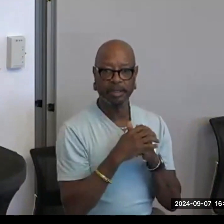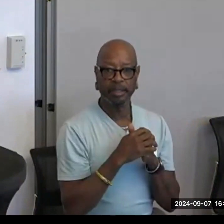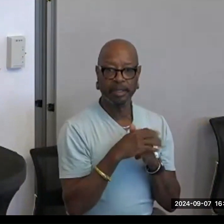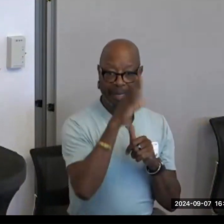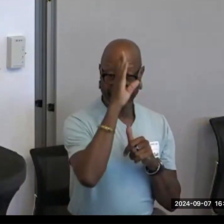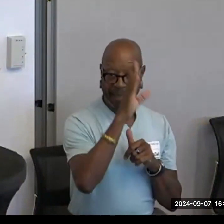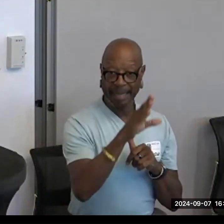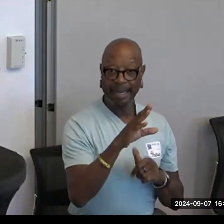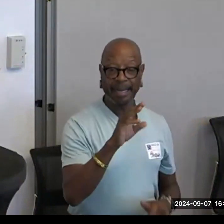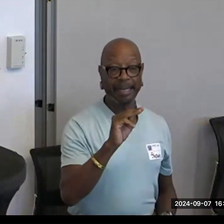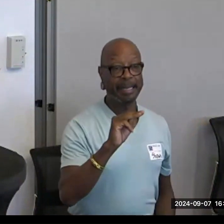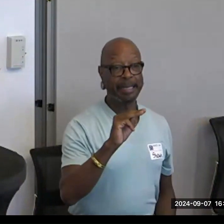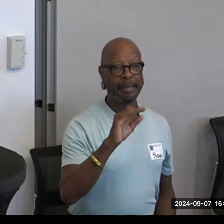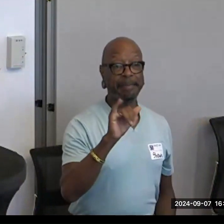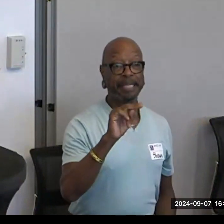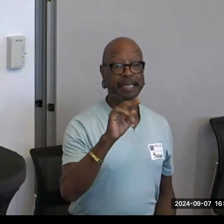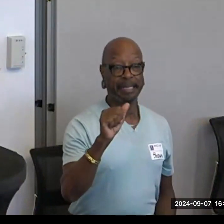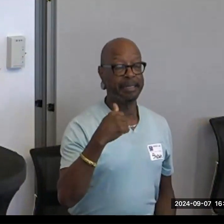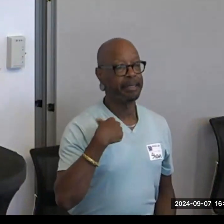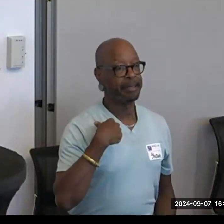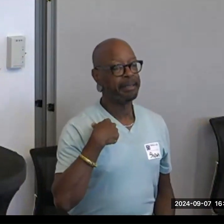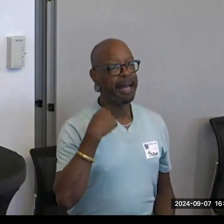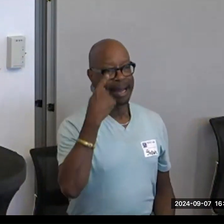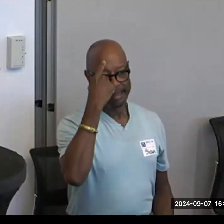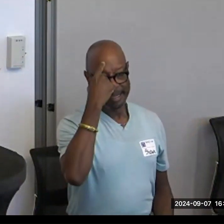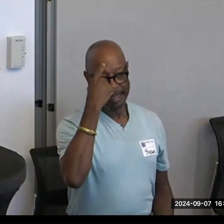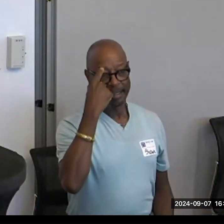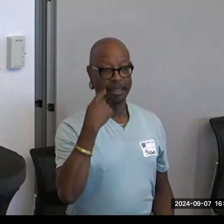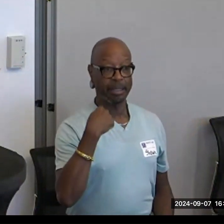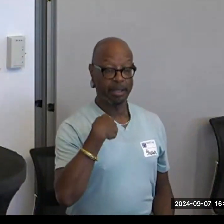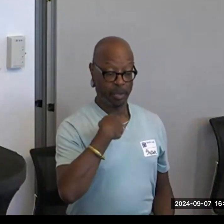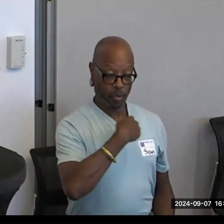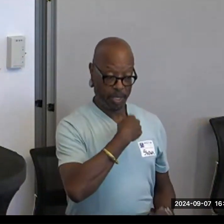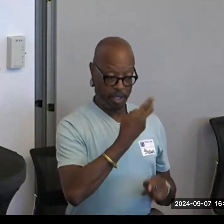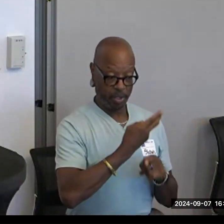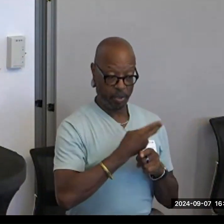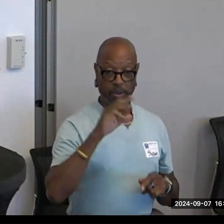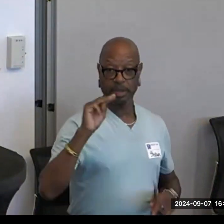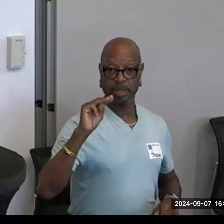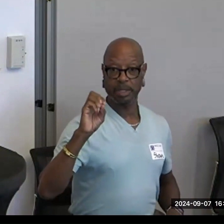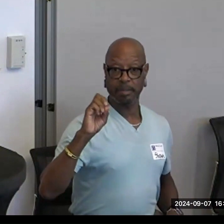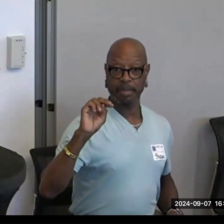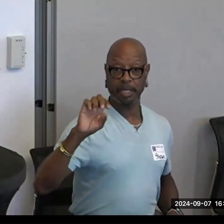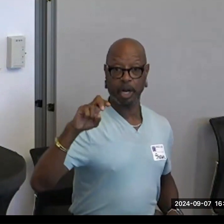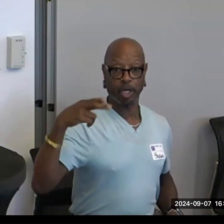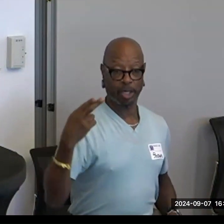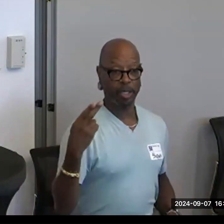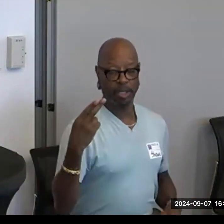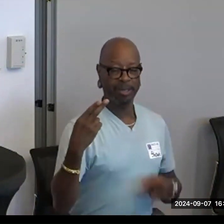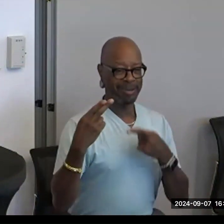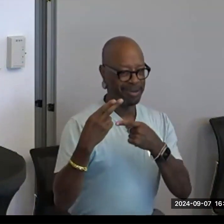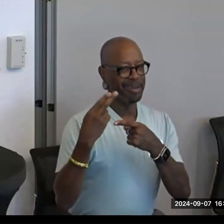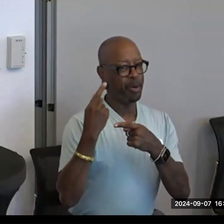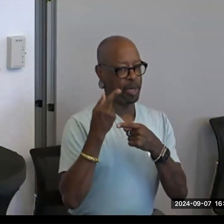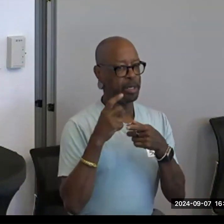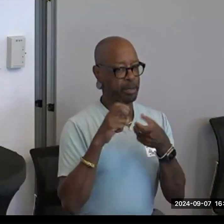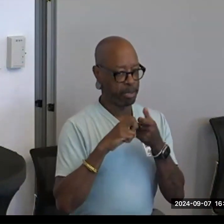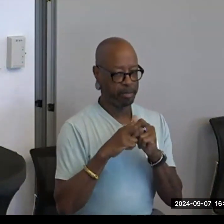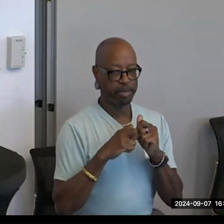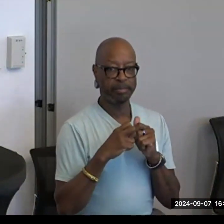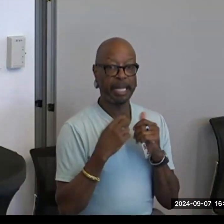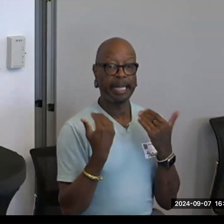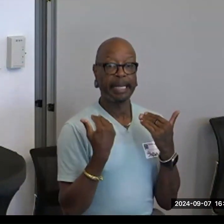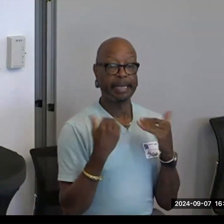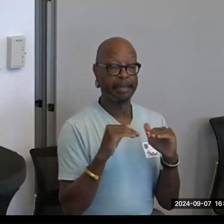Hi, Mike. This is Mina. I think when we use the Monarch, one of the problem is there is